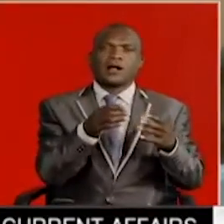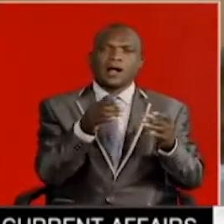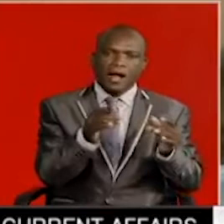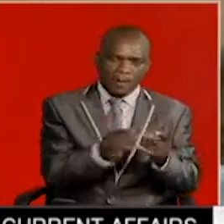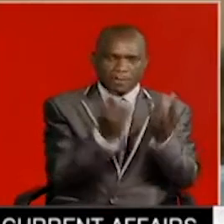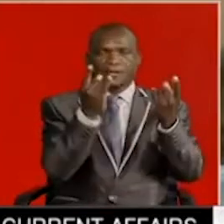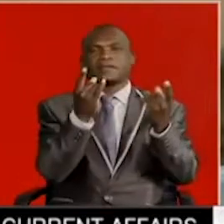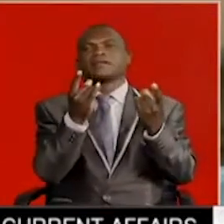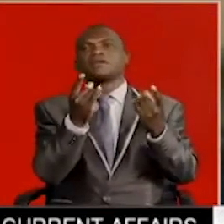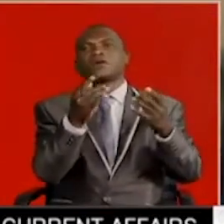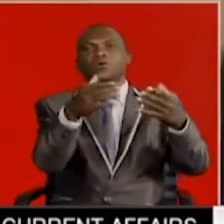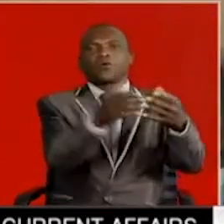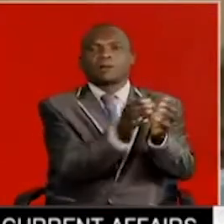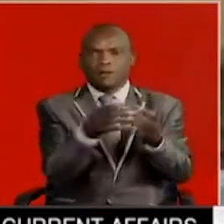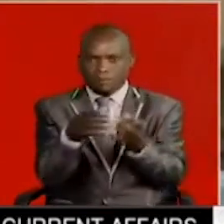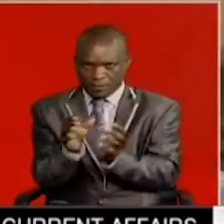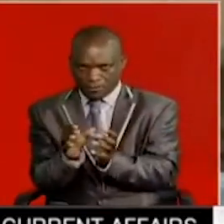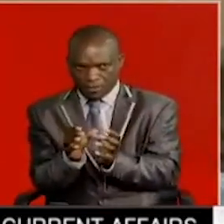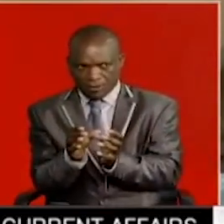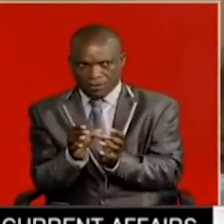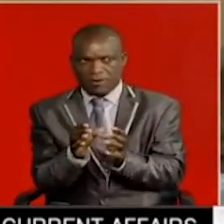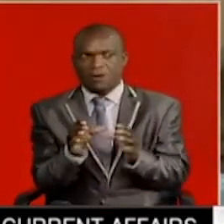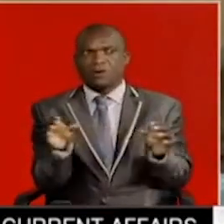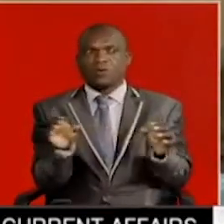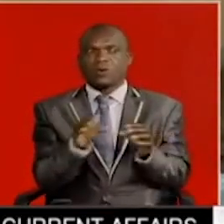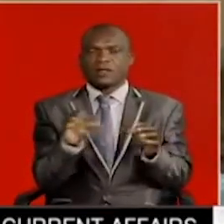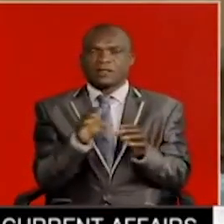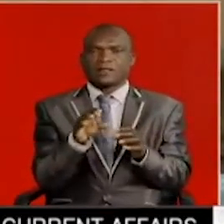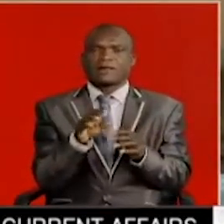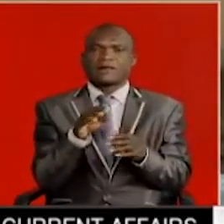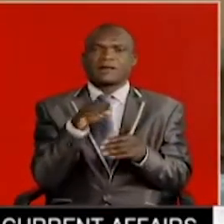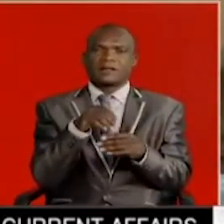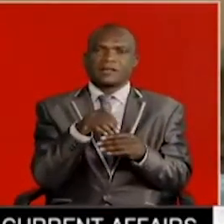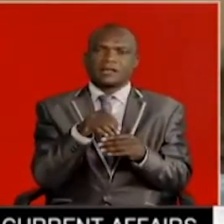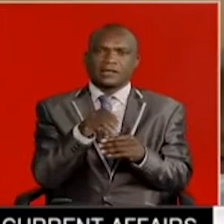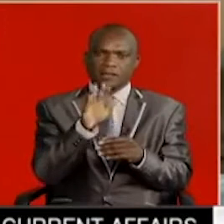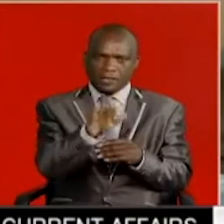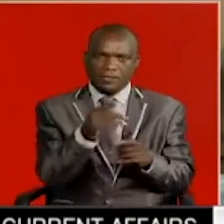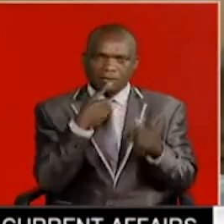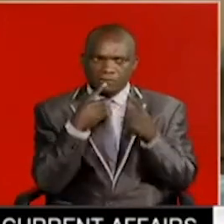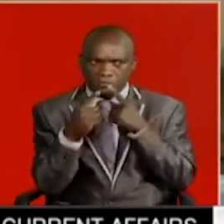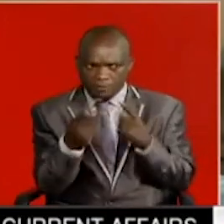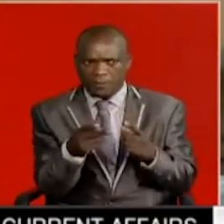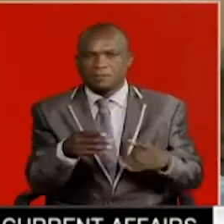Stage one, those are the frontline workers which I've talked about, like the health workers,